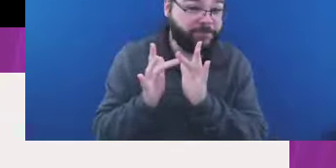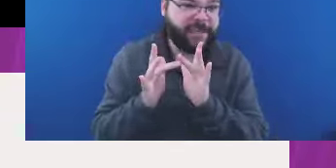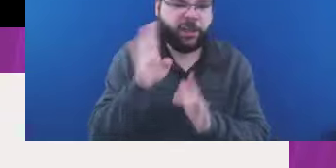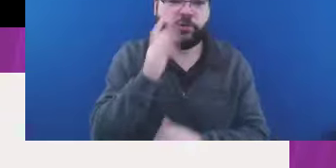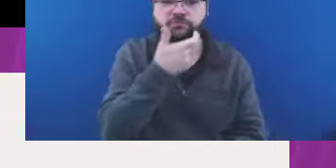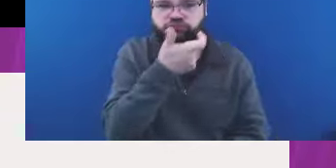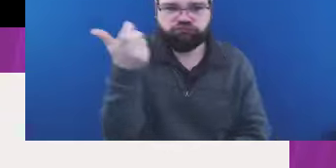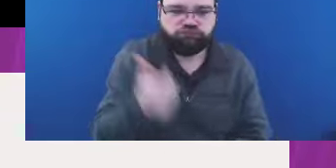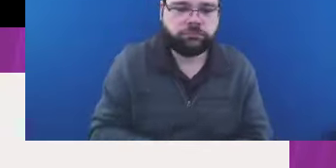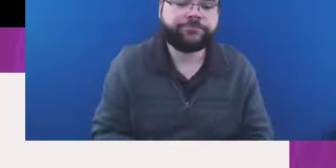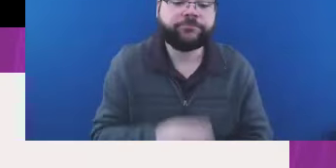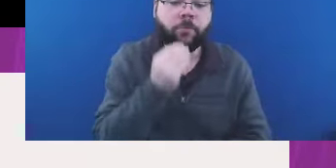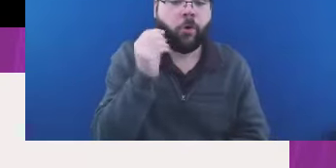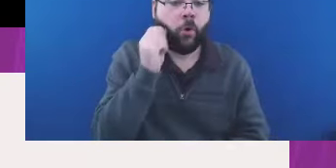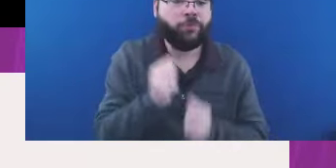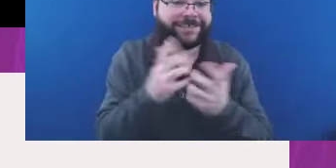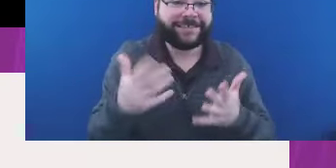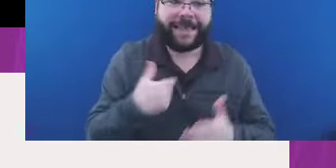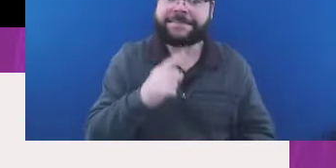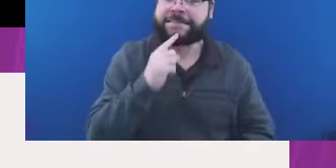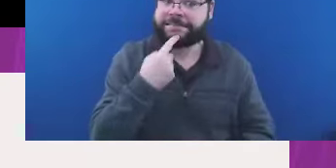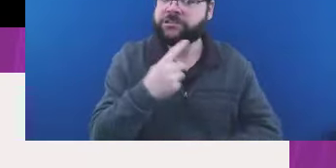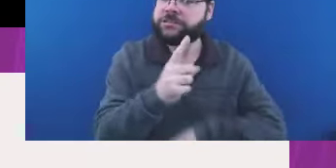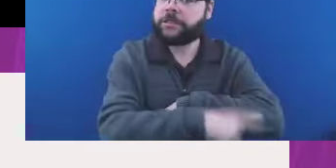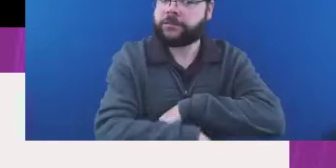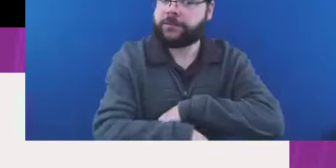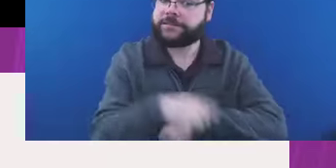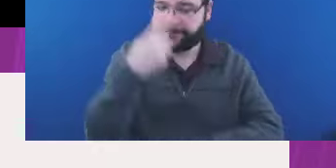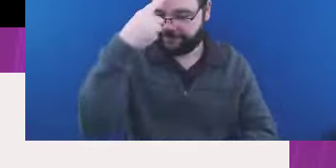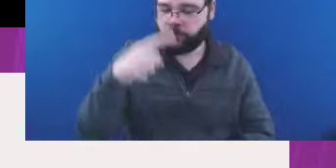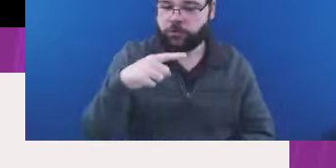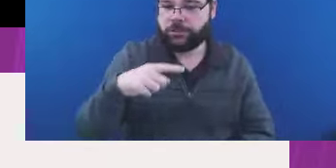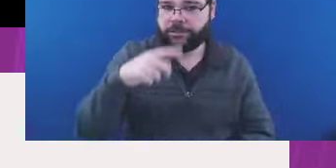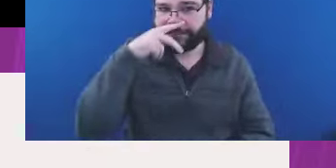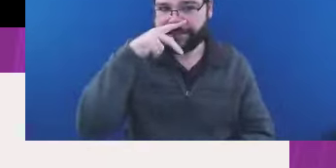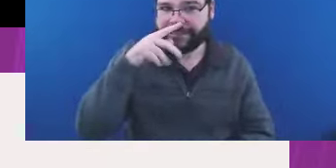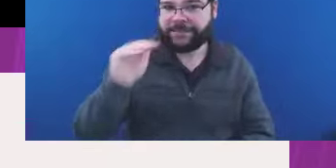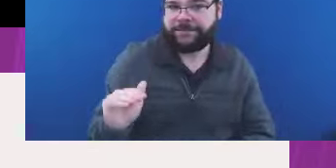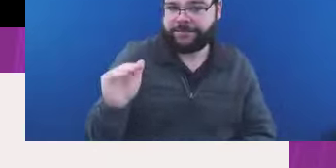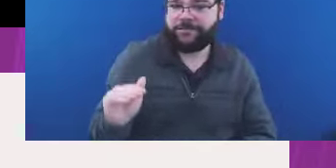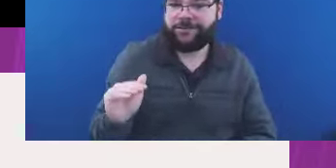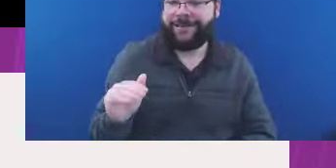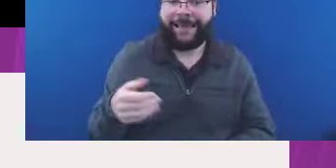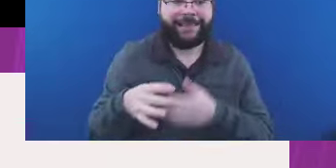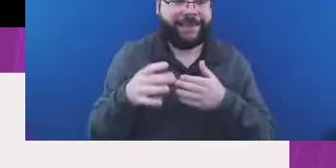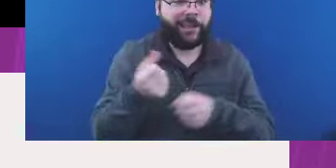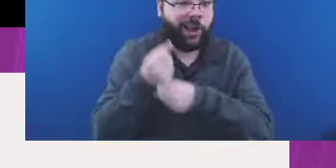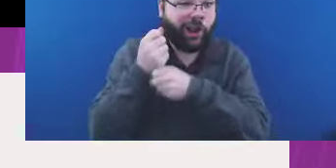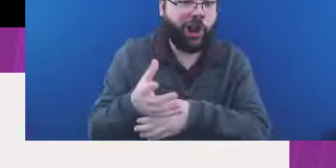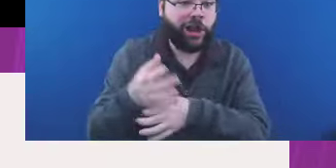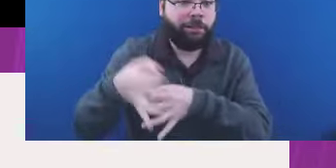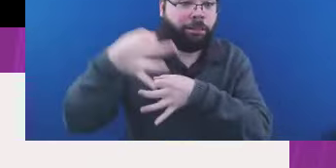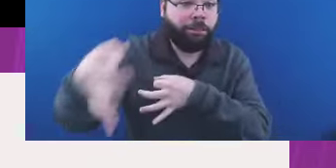Homelessness, as we know, can have serious consequences for young children. Like I mentioned, it can lead to developmental delays, social